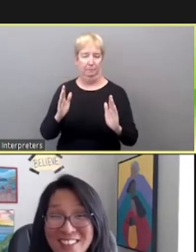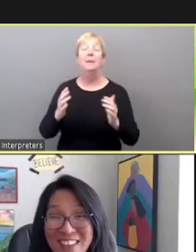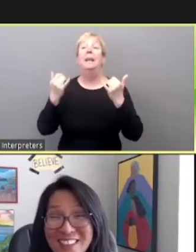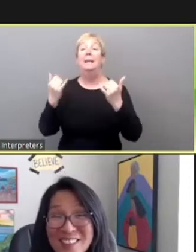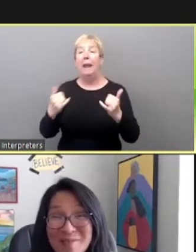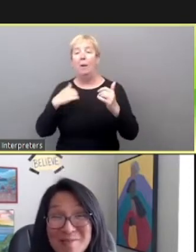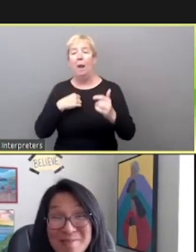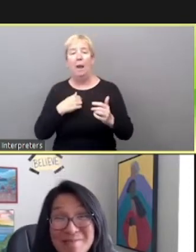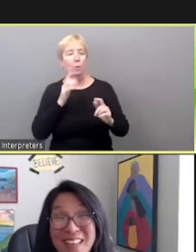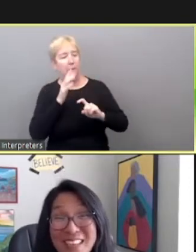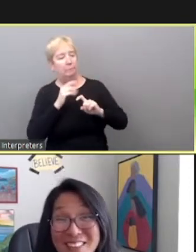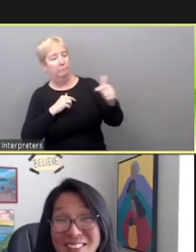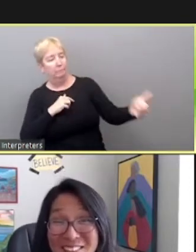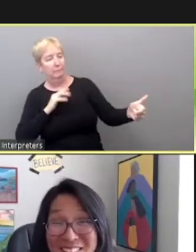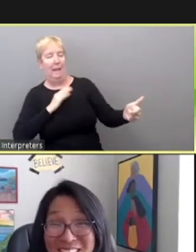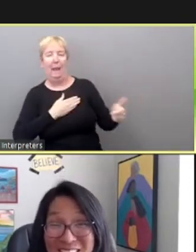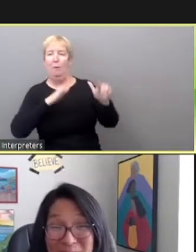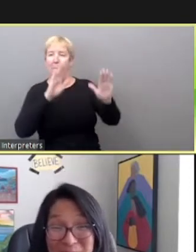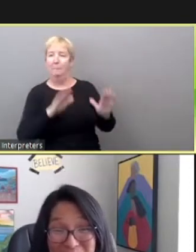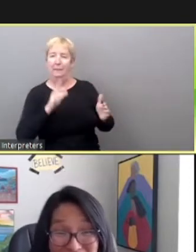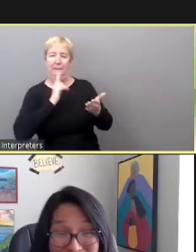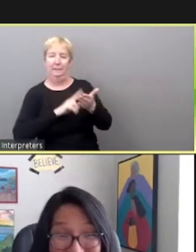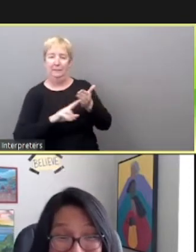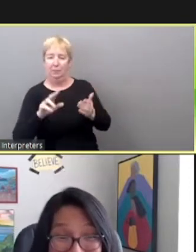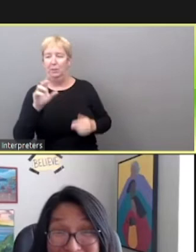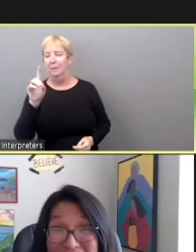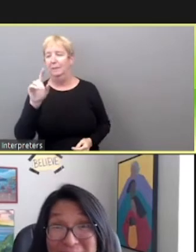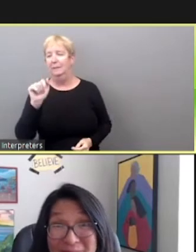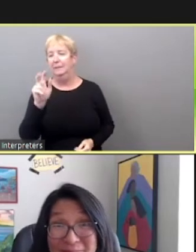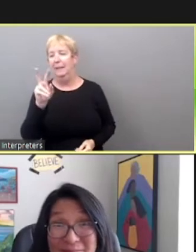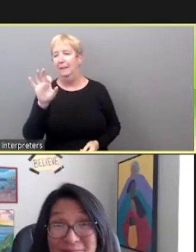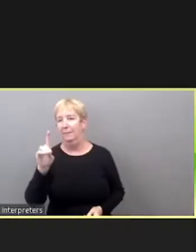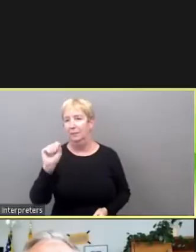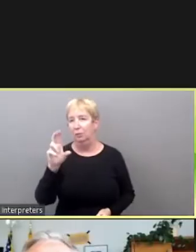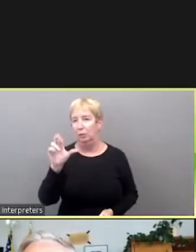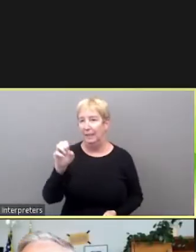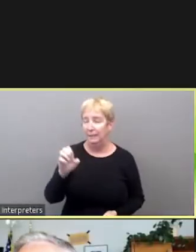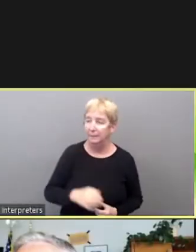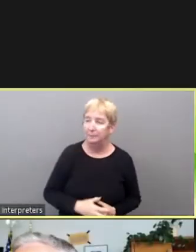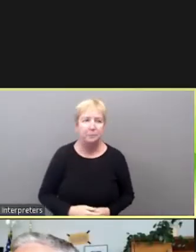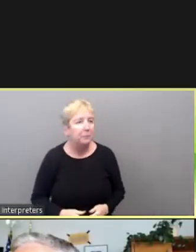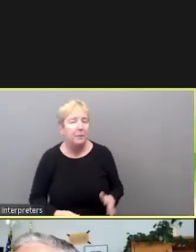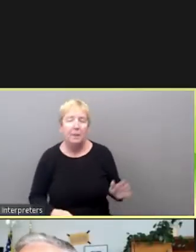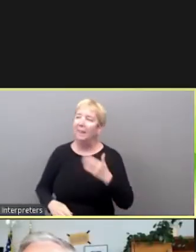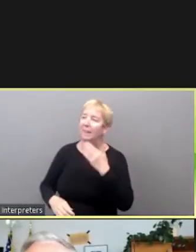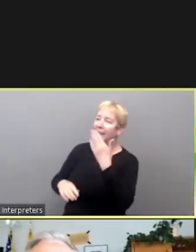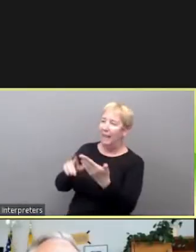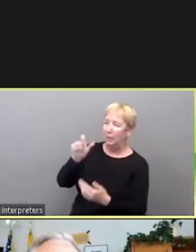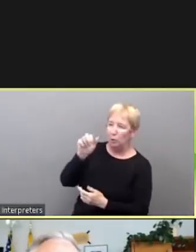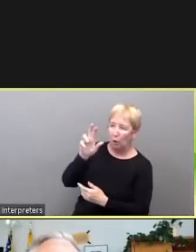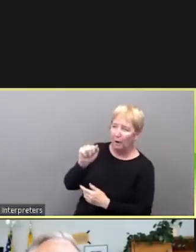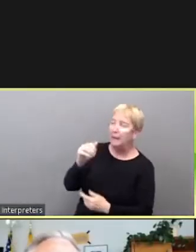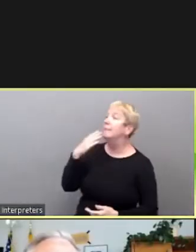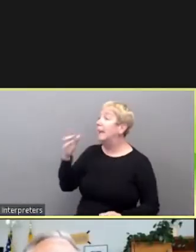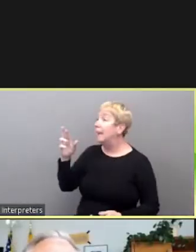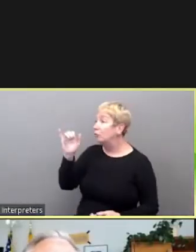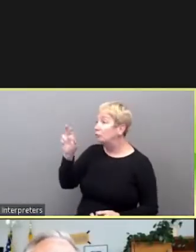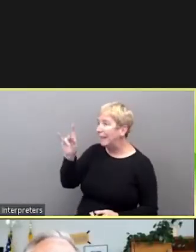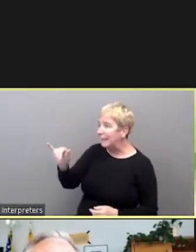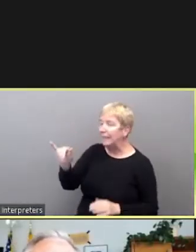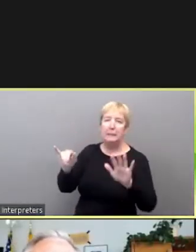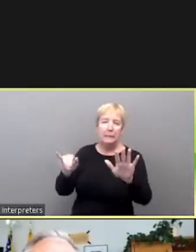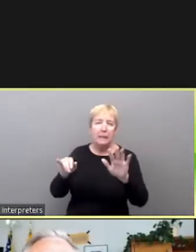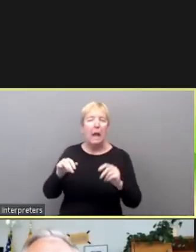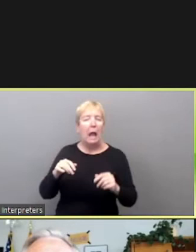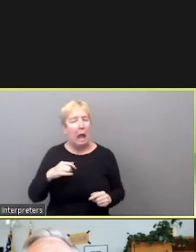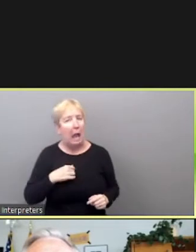David's Grace. Thank you. Thank you, Laura. Thank you, Ricky. I did want to just mention, I think it's a testimony